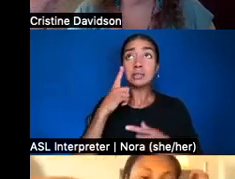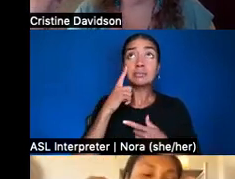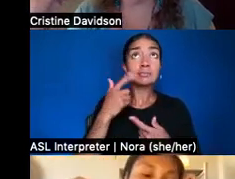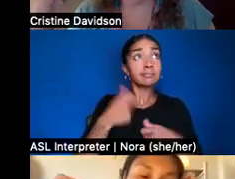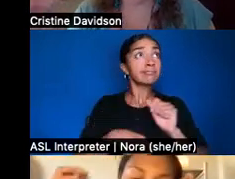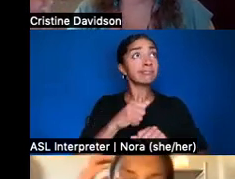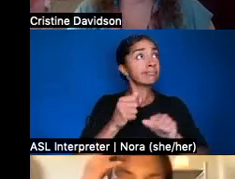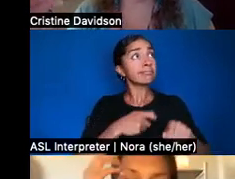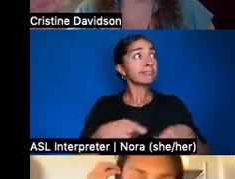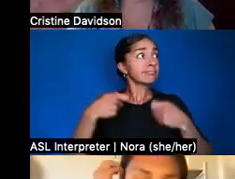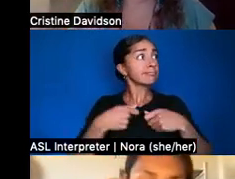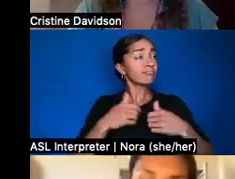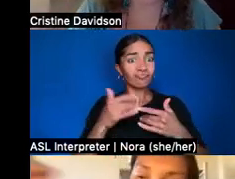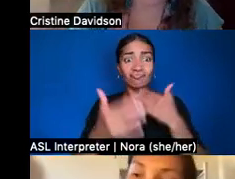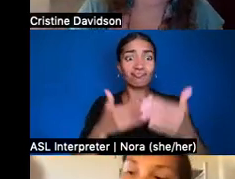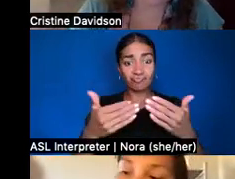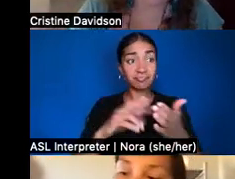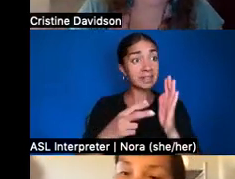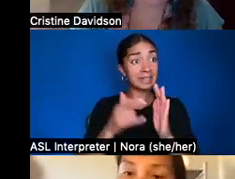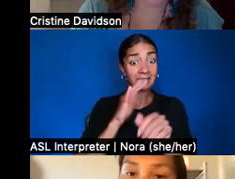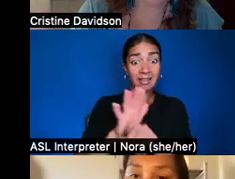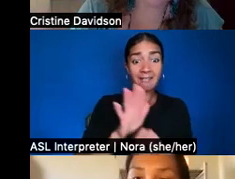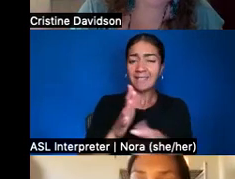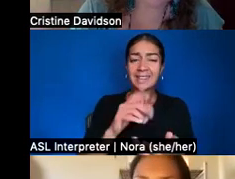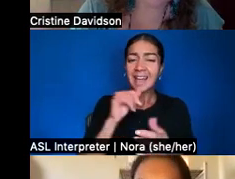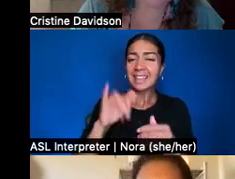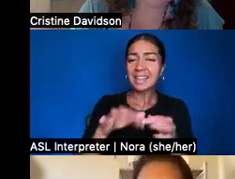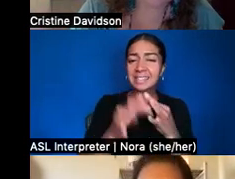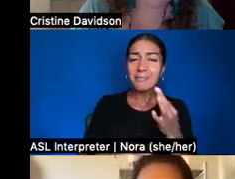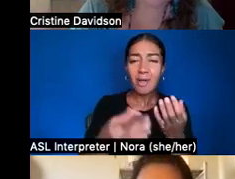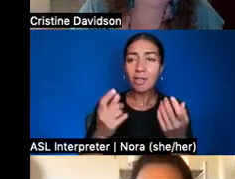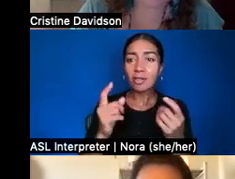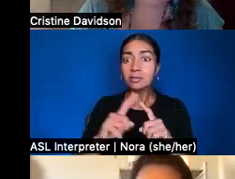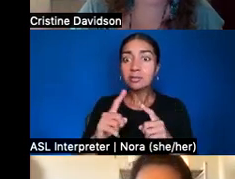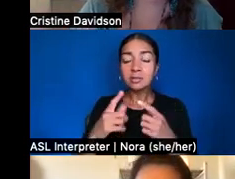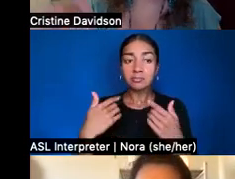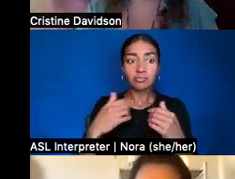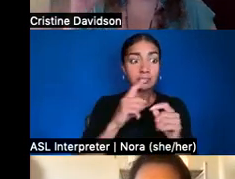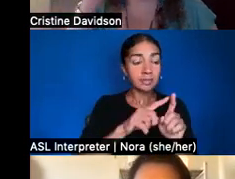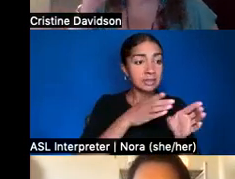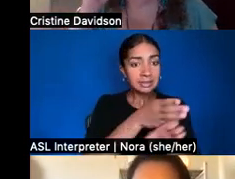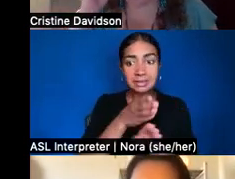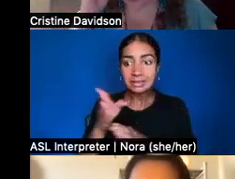there. There's racism, there's all of the, hold on, there's people coming into the room. There's lots of different things that are